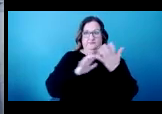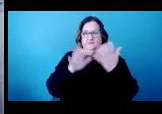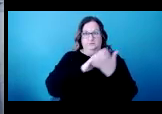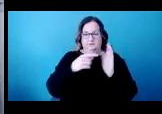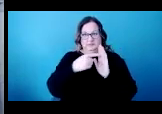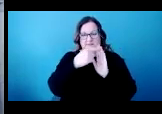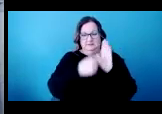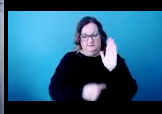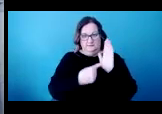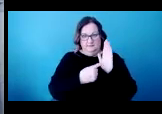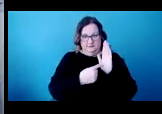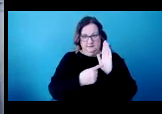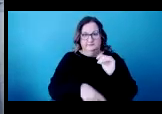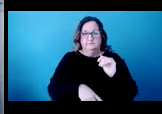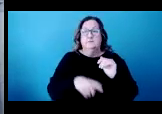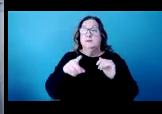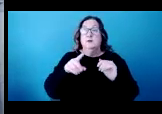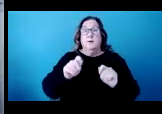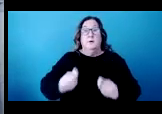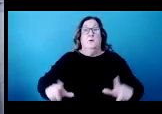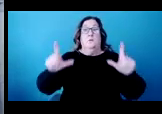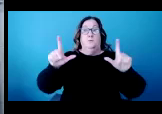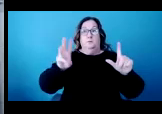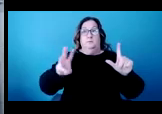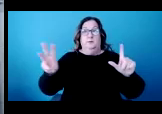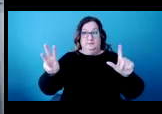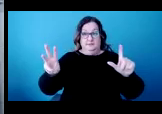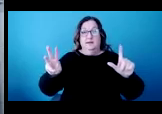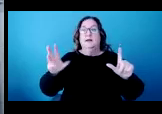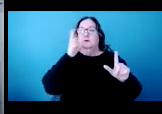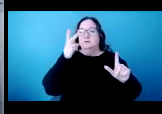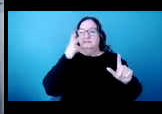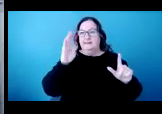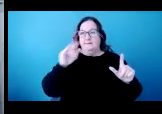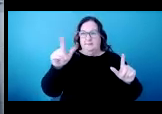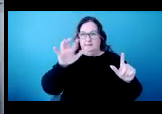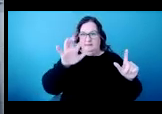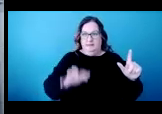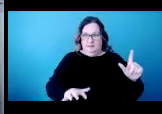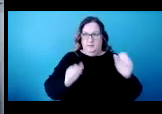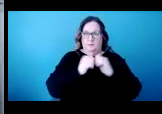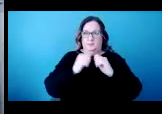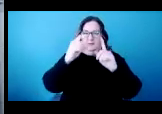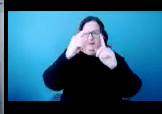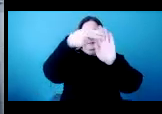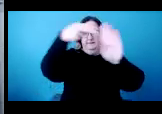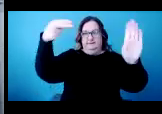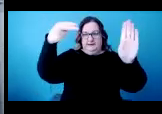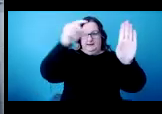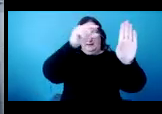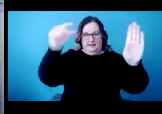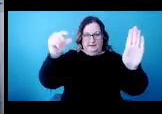bill, when you go to the website, you'll see the bill text. It'll have a short title. So for example, this first example,